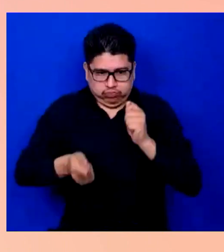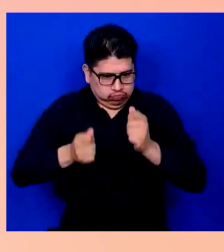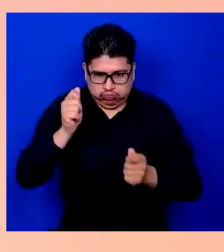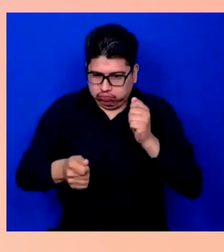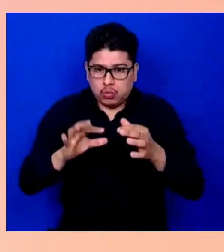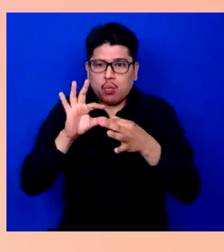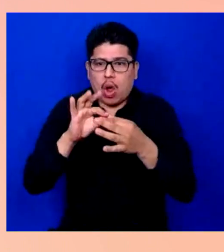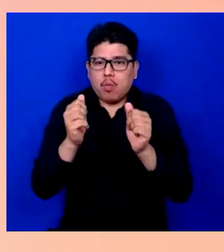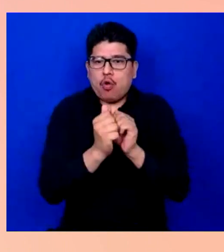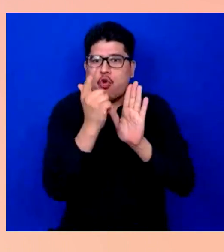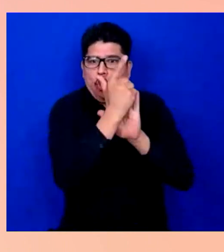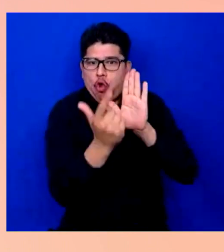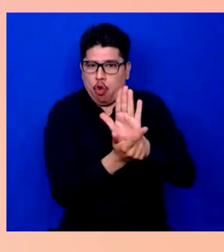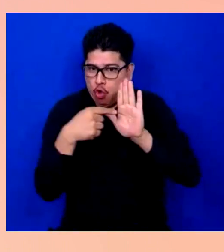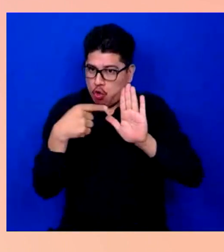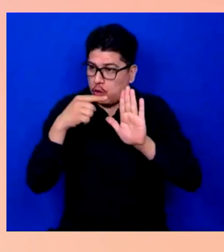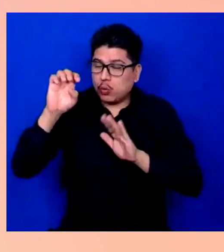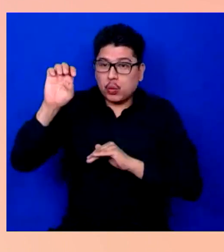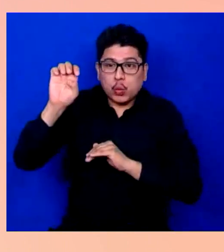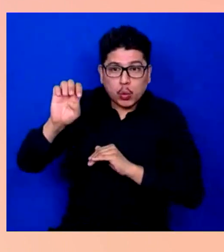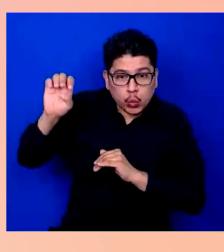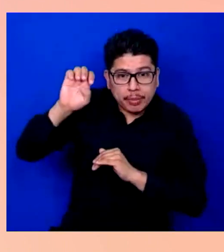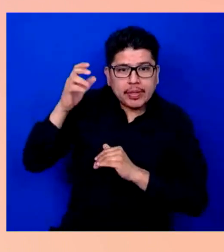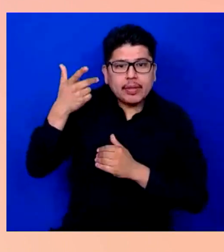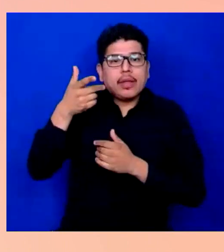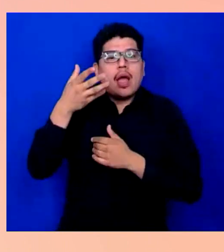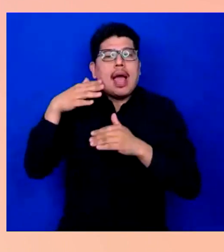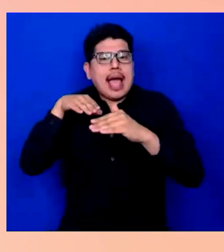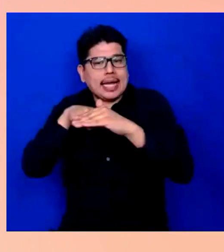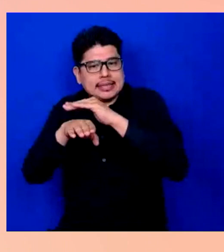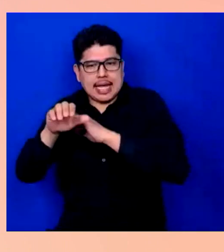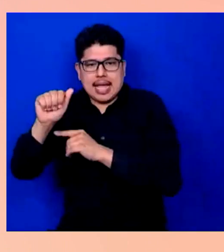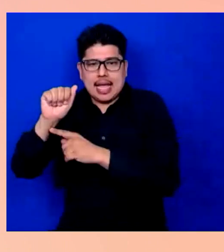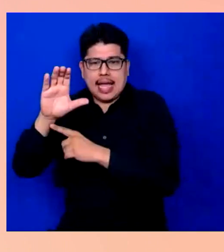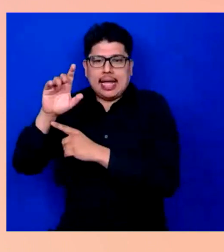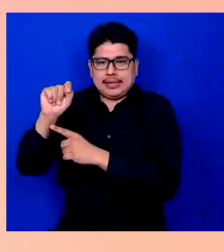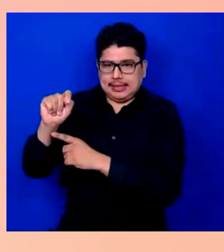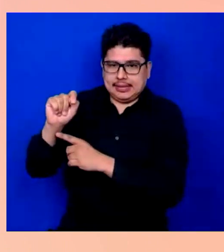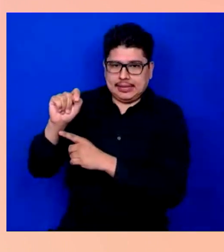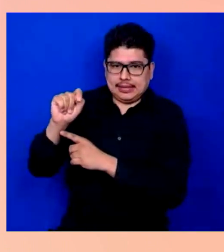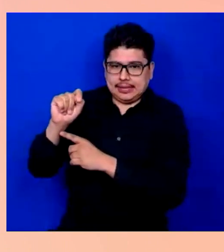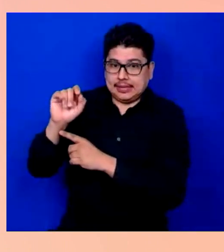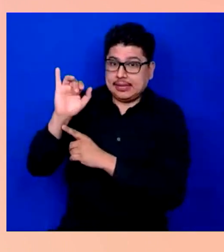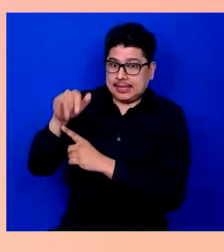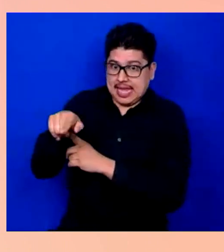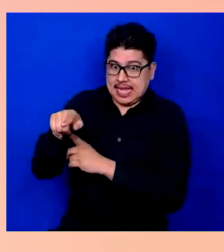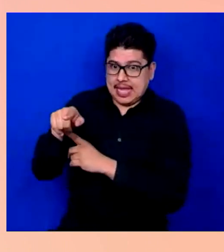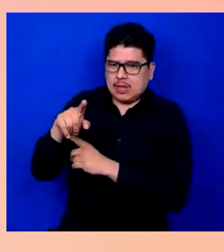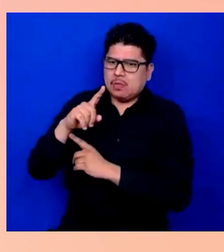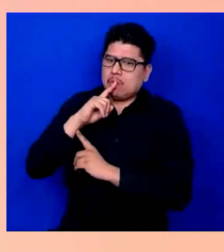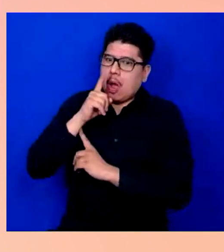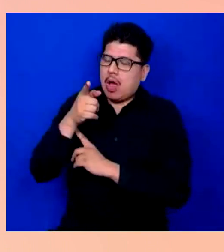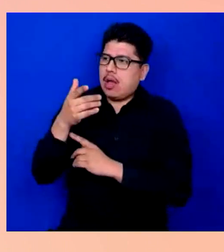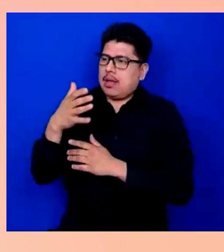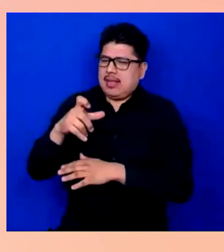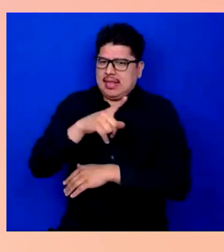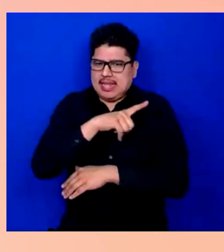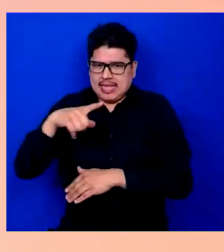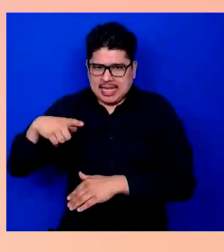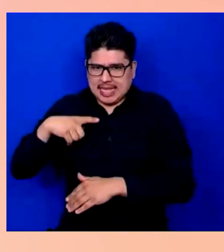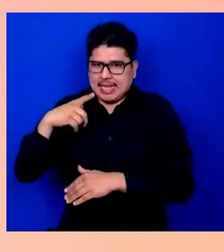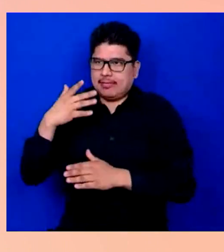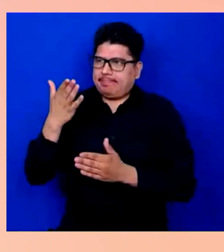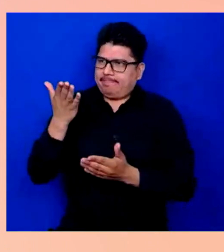European Accessibility Act. And this is really the legislation, the key policy that has made